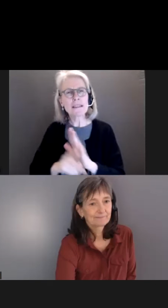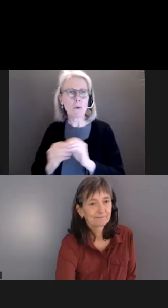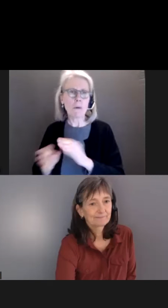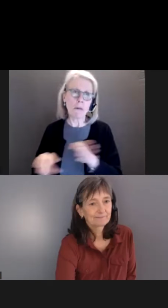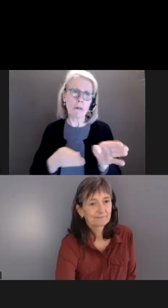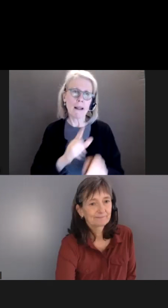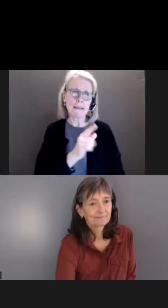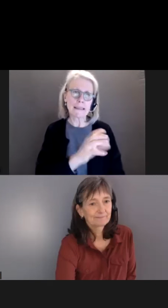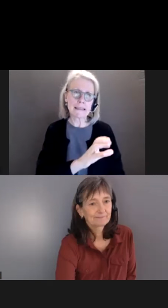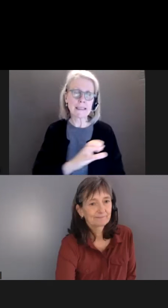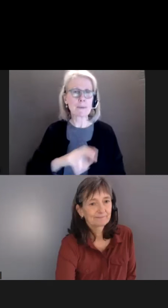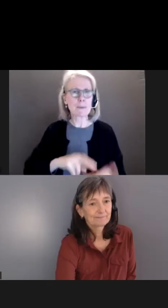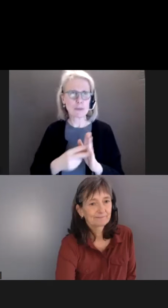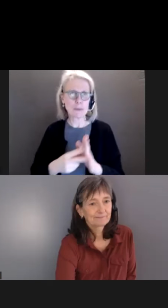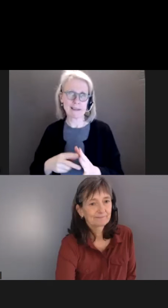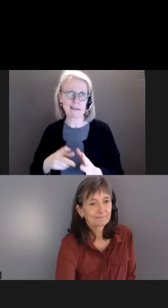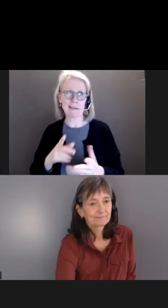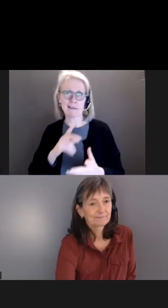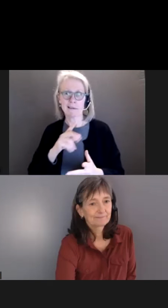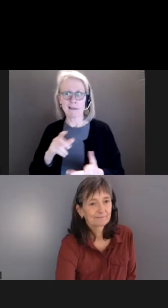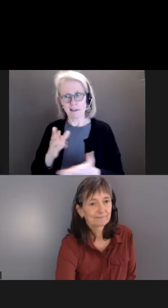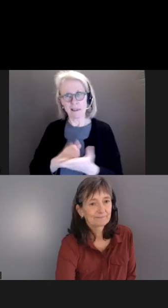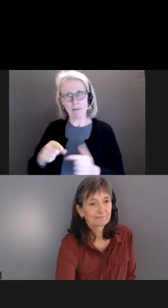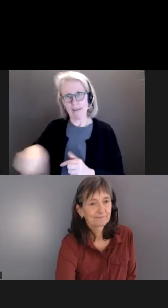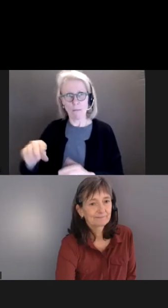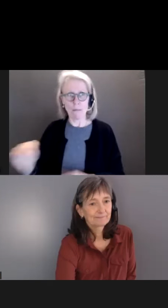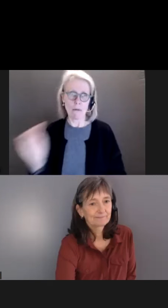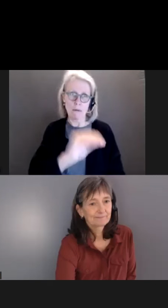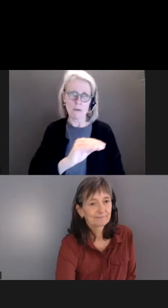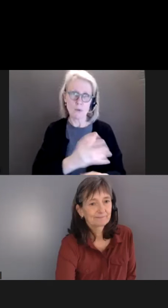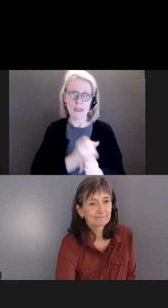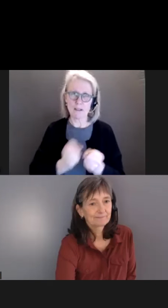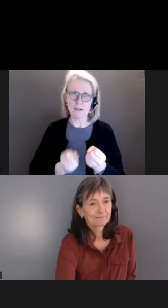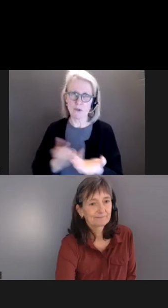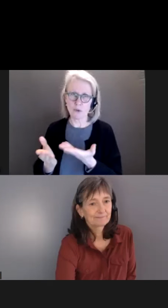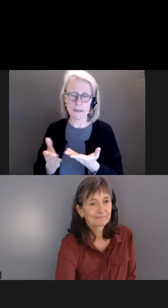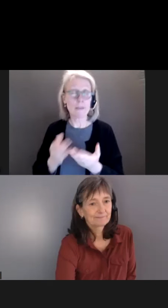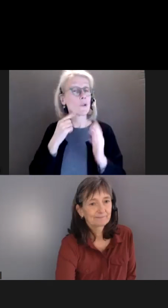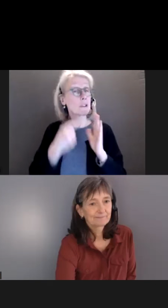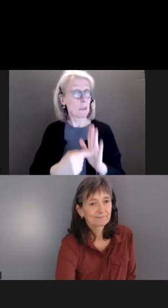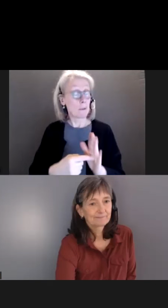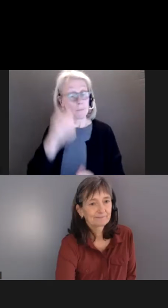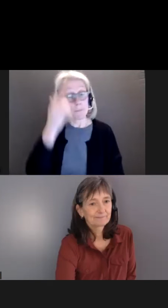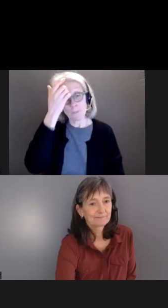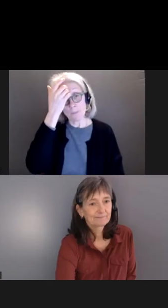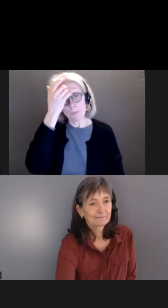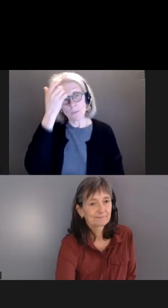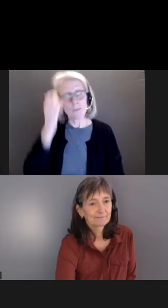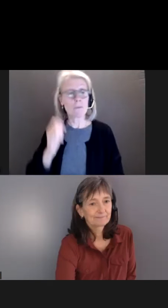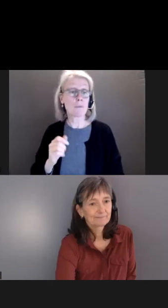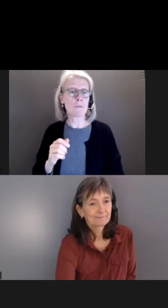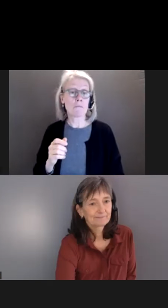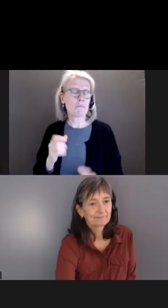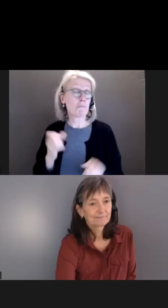to inappropriate and costly utilizations of resources. So, for example, on any given day, there are thousands